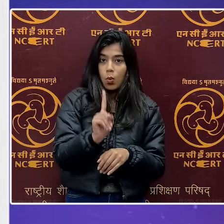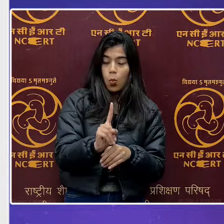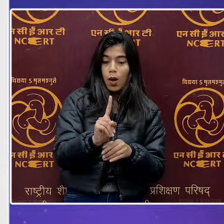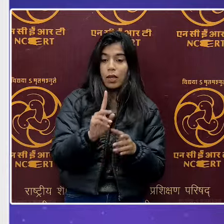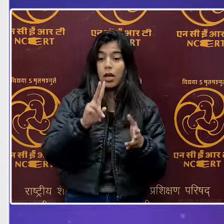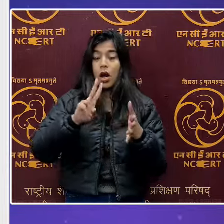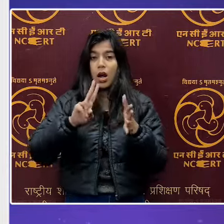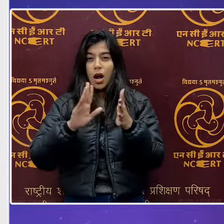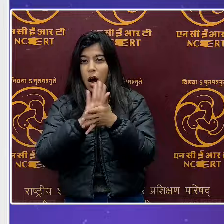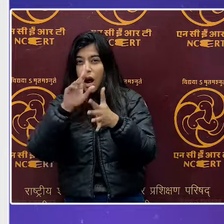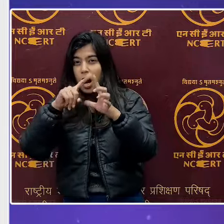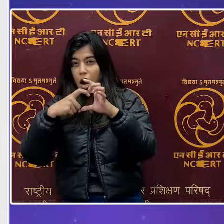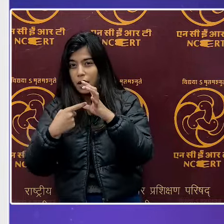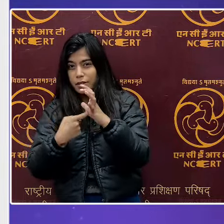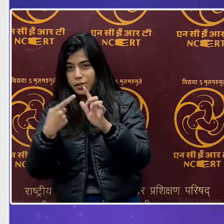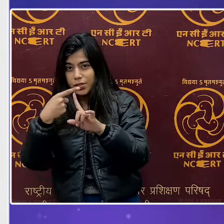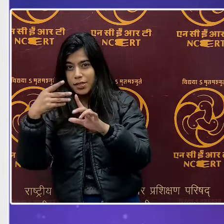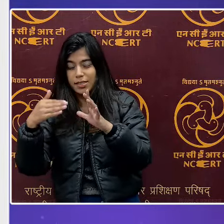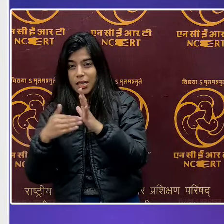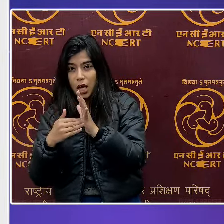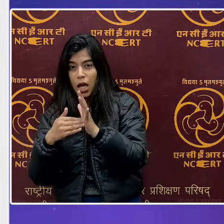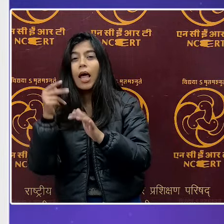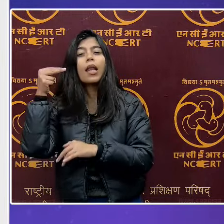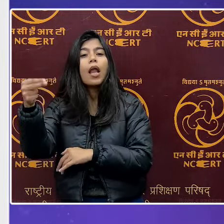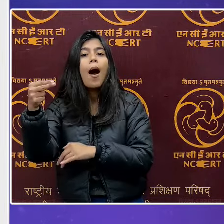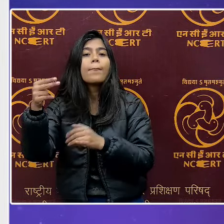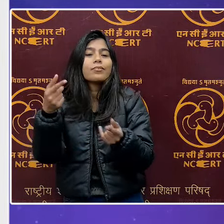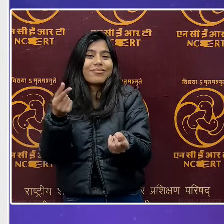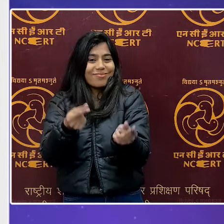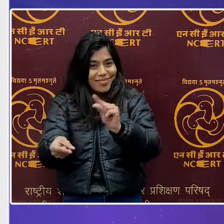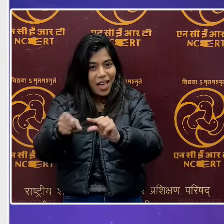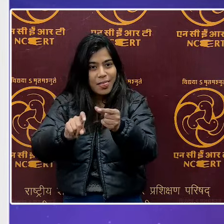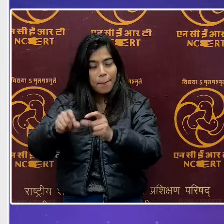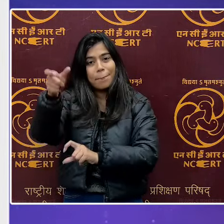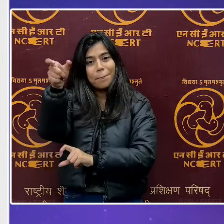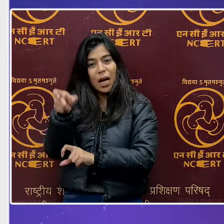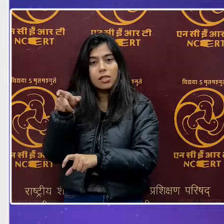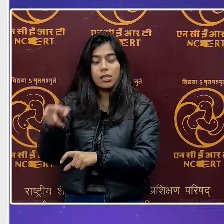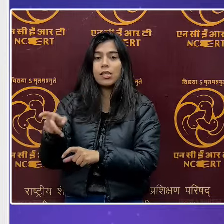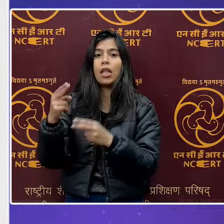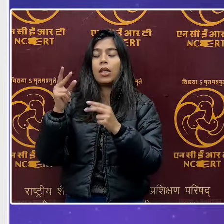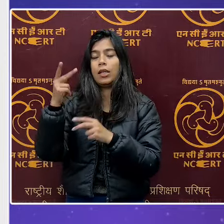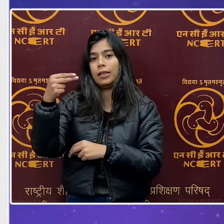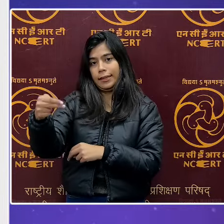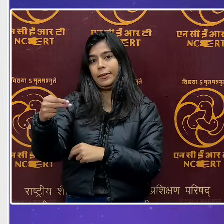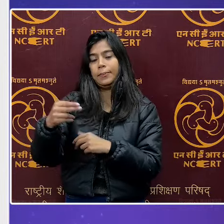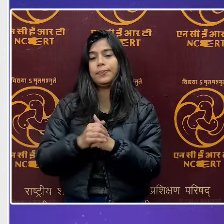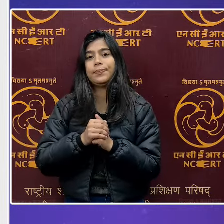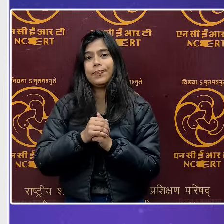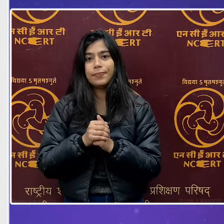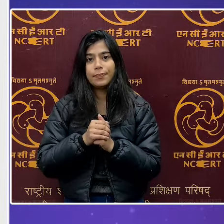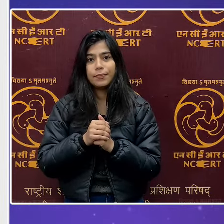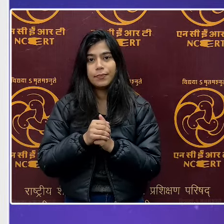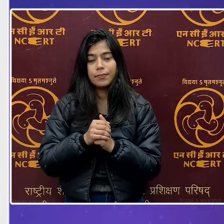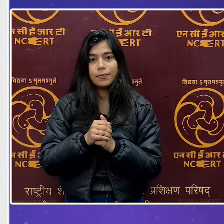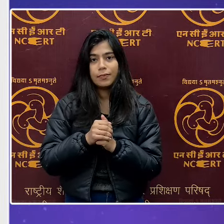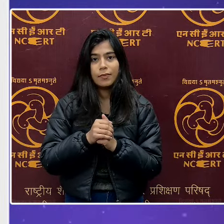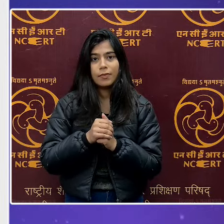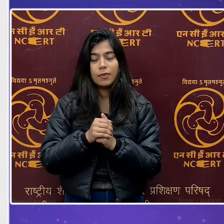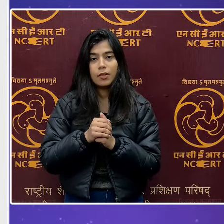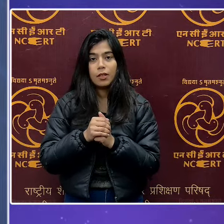hertz. Hertz is the name of a scientist. To honor the scientist who has done a lot of work on oscillatory motions,